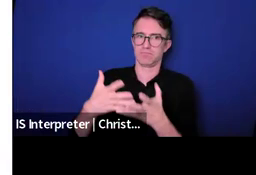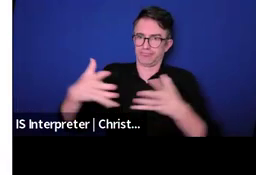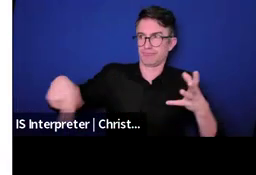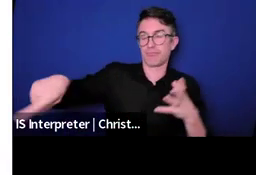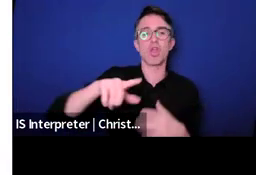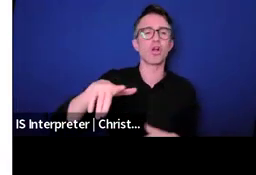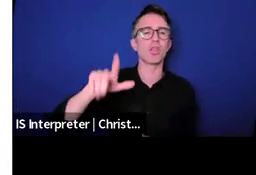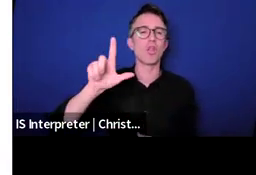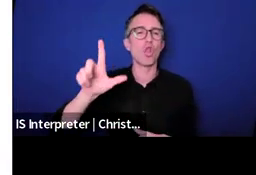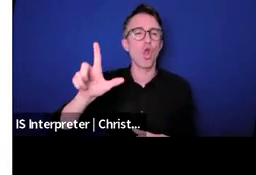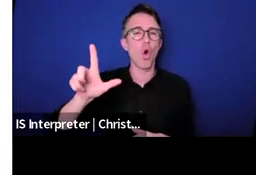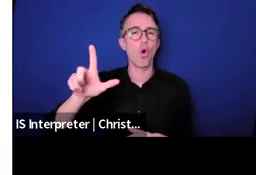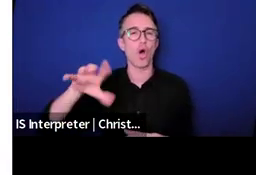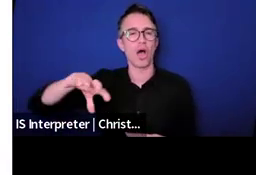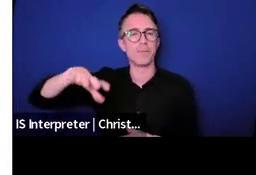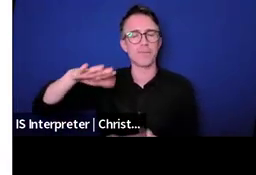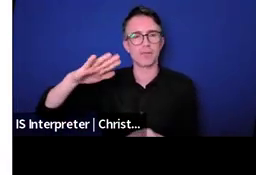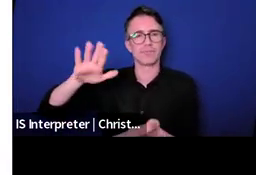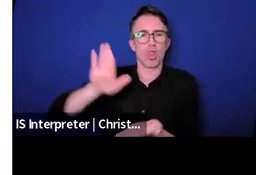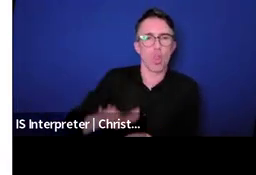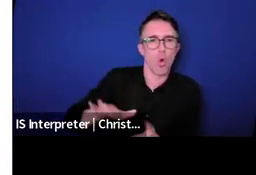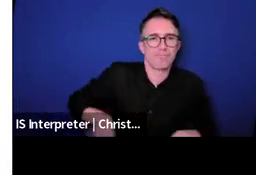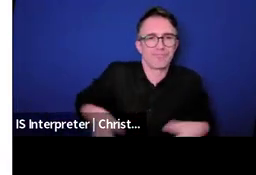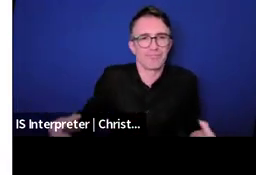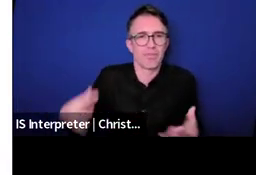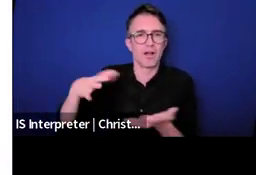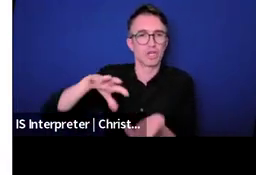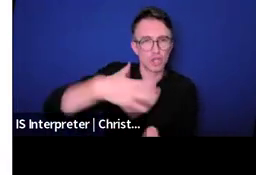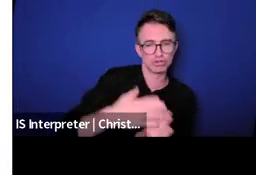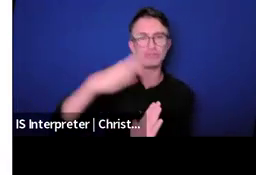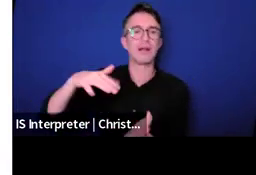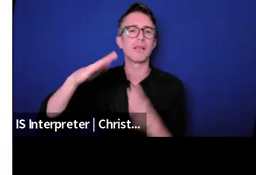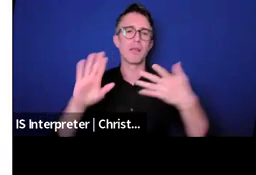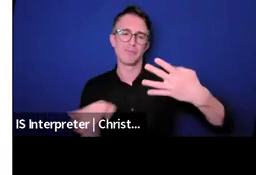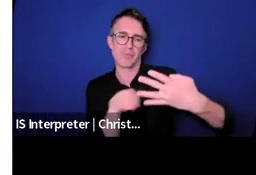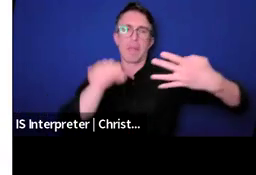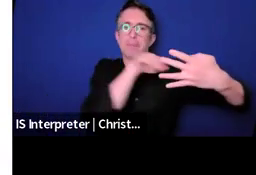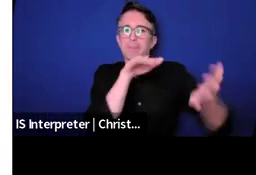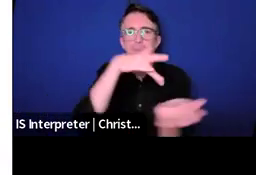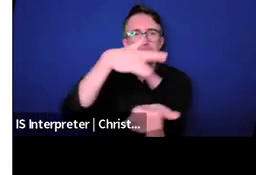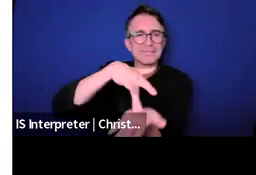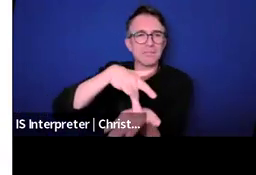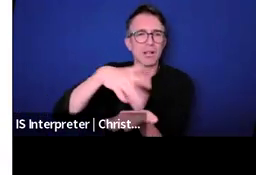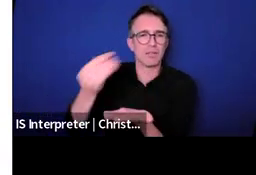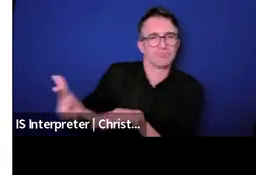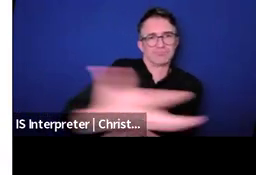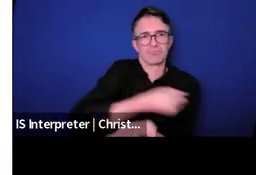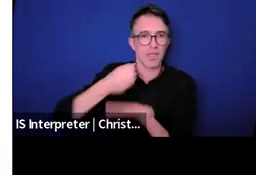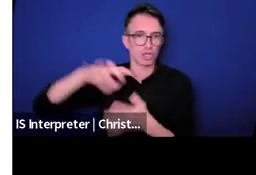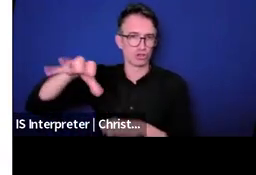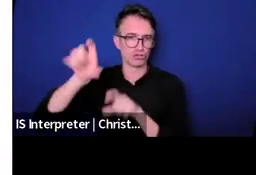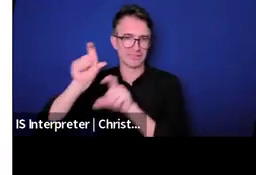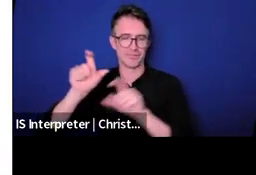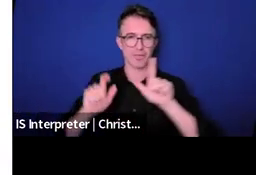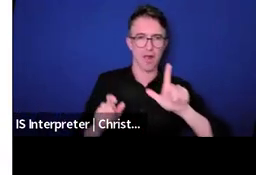in civil society in general who have had a role and have a role in sort of setting up the agendas, but also in pushing for the